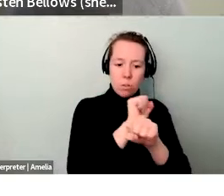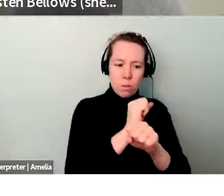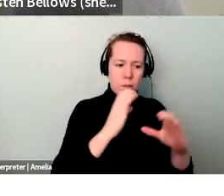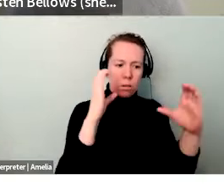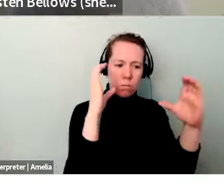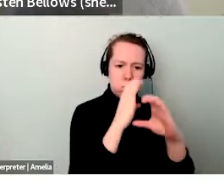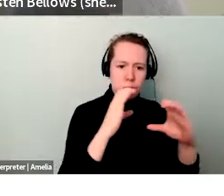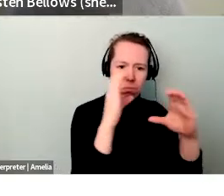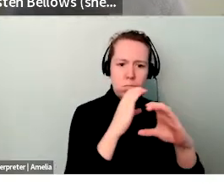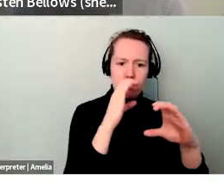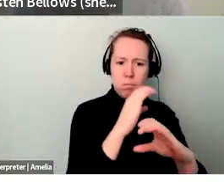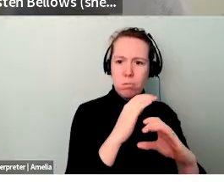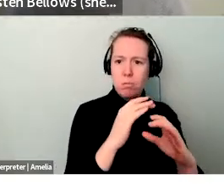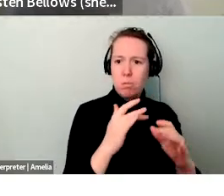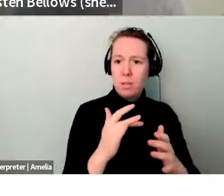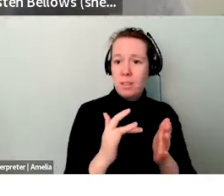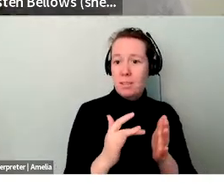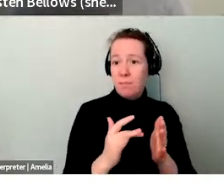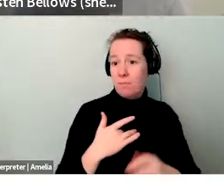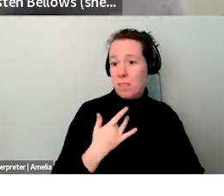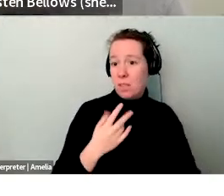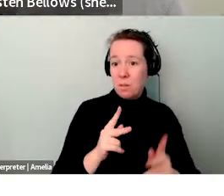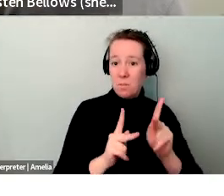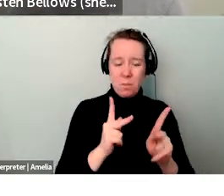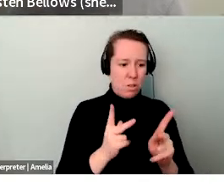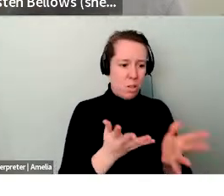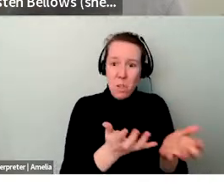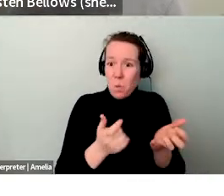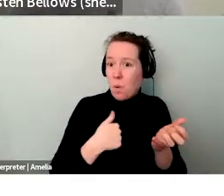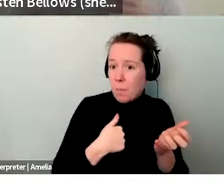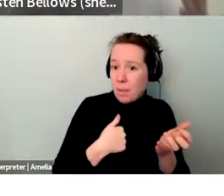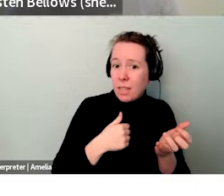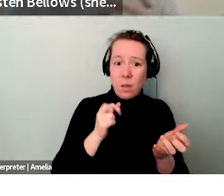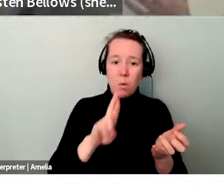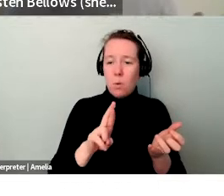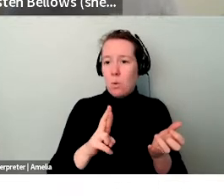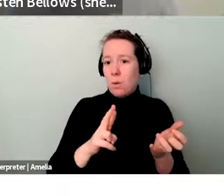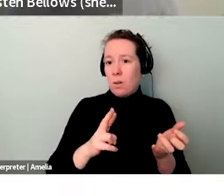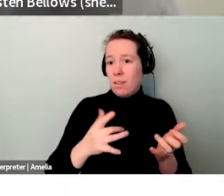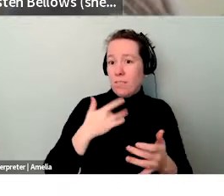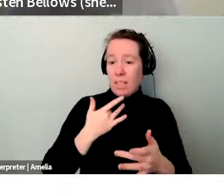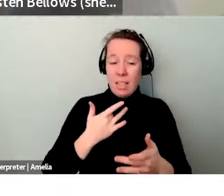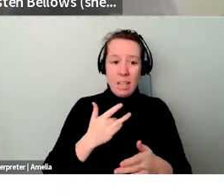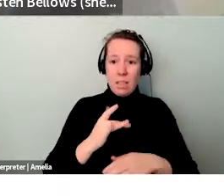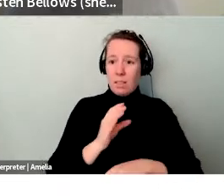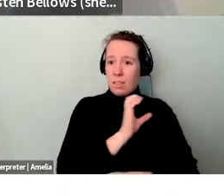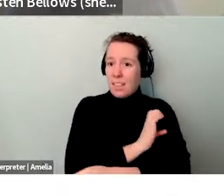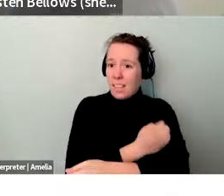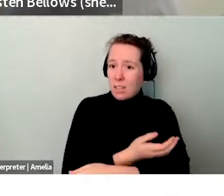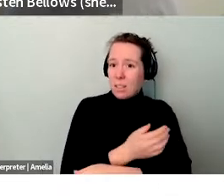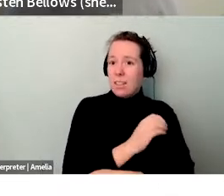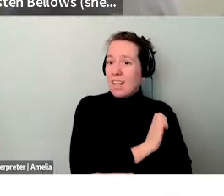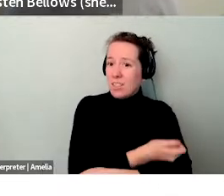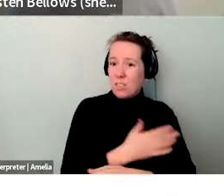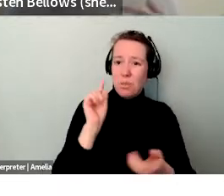have to deal with rejection. So when we're job searching and we're writing resumes and cover letters, we're putting ourselves out